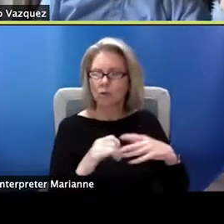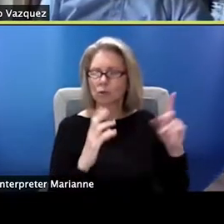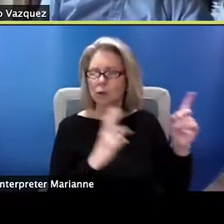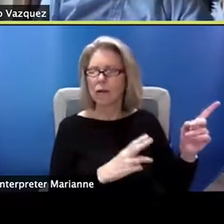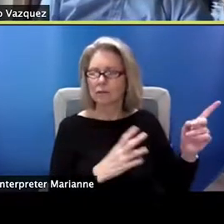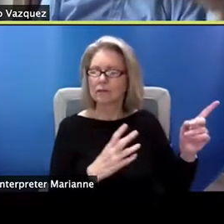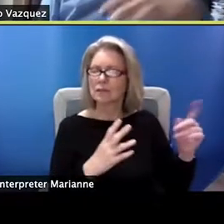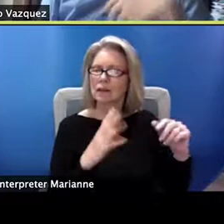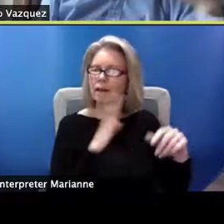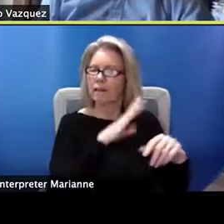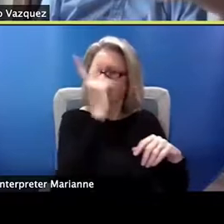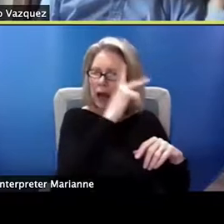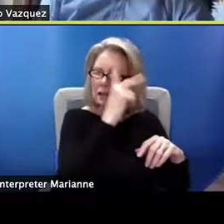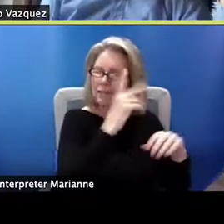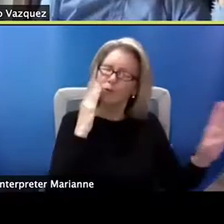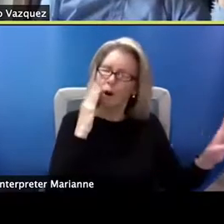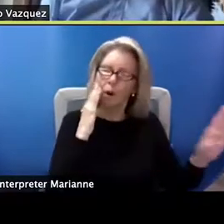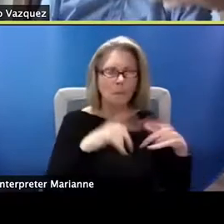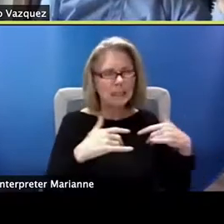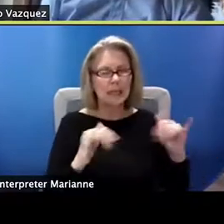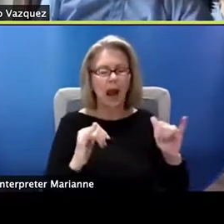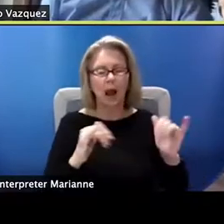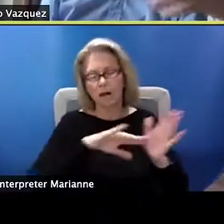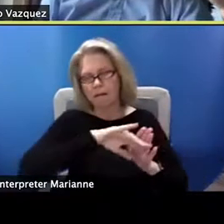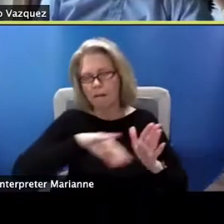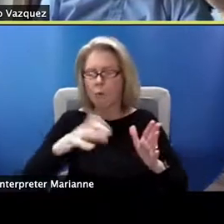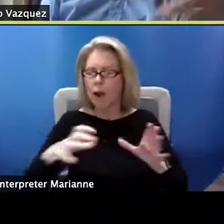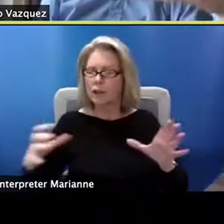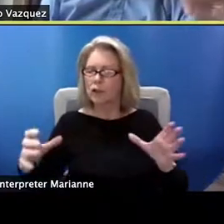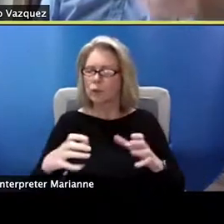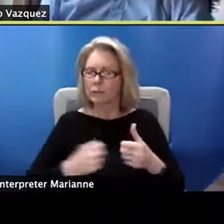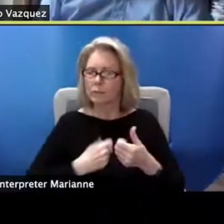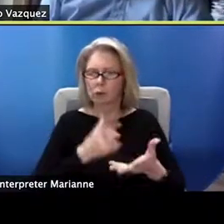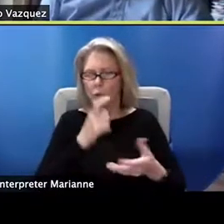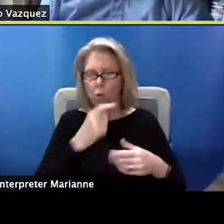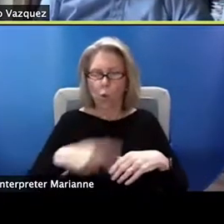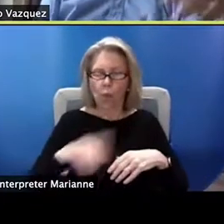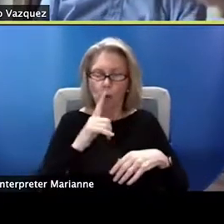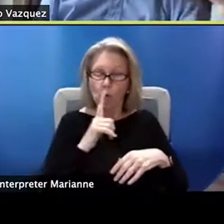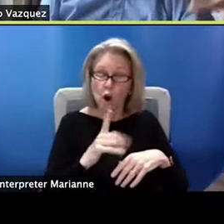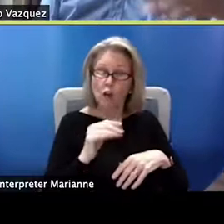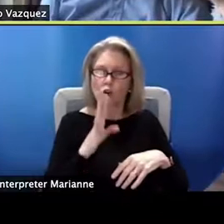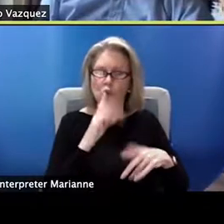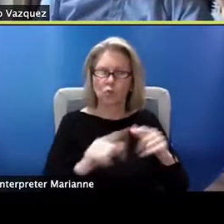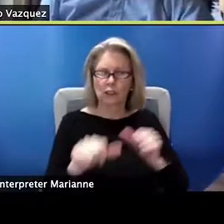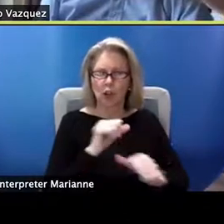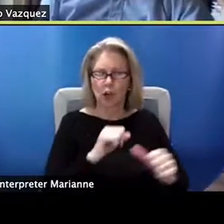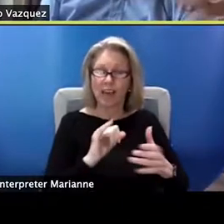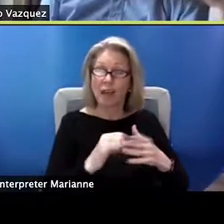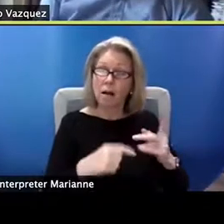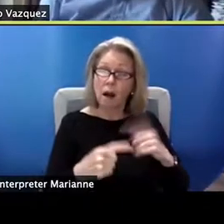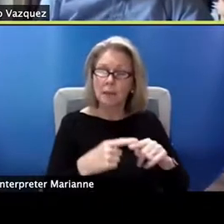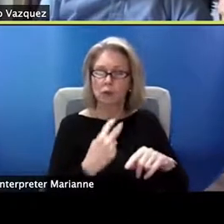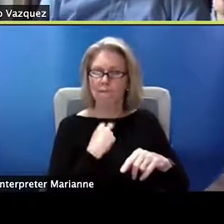not a place where they could express who they were and even less talk to each other. So this coming to voice is